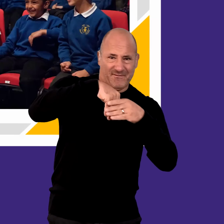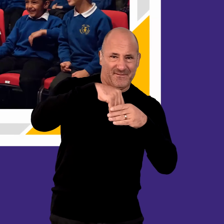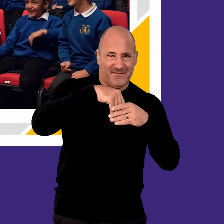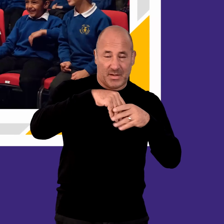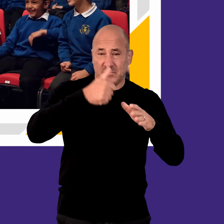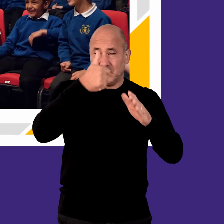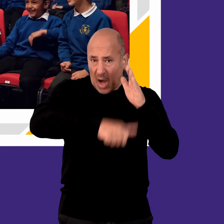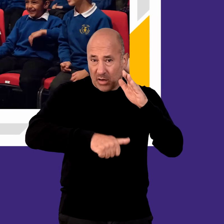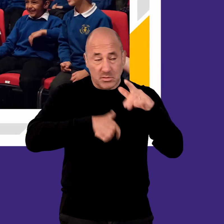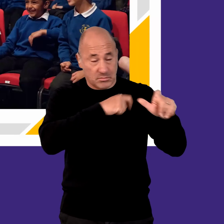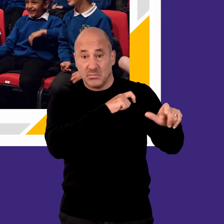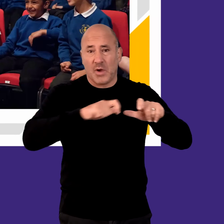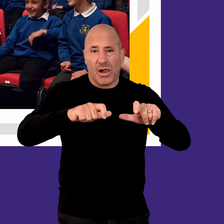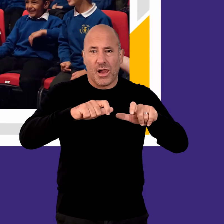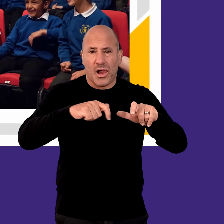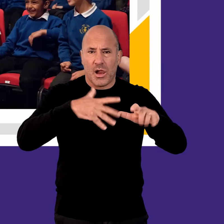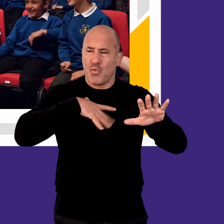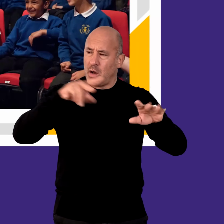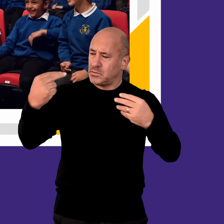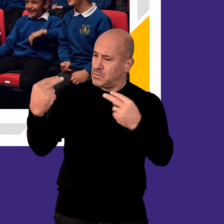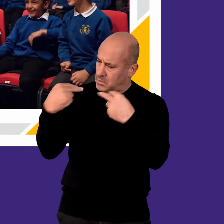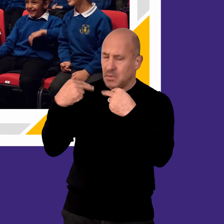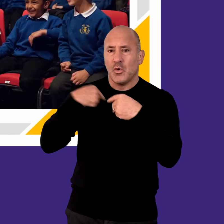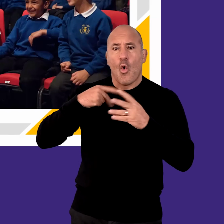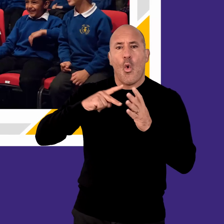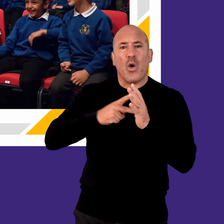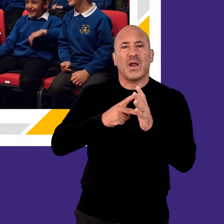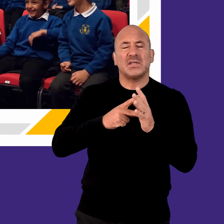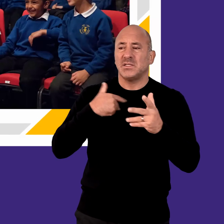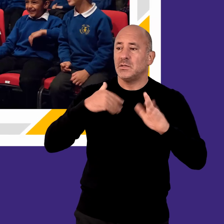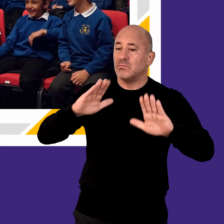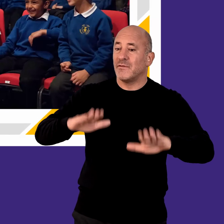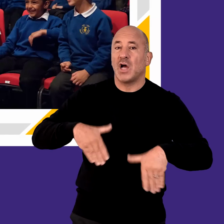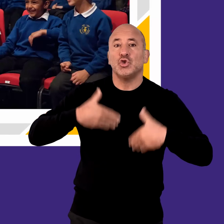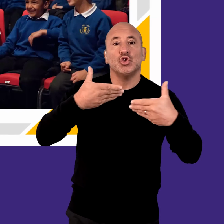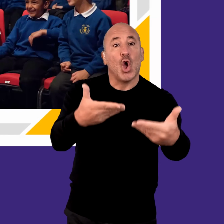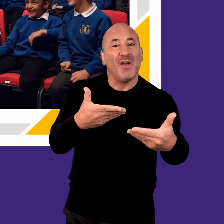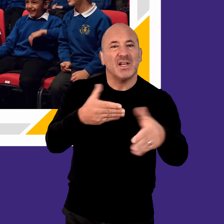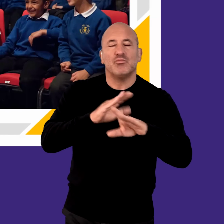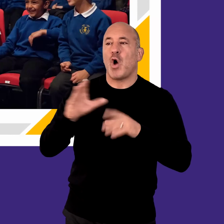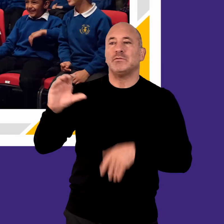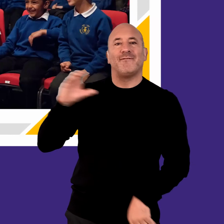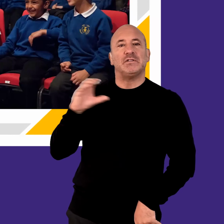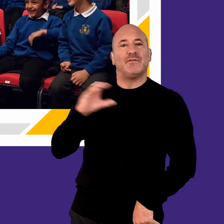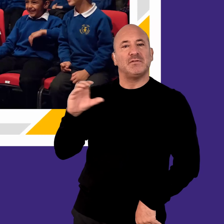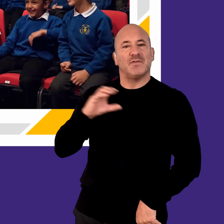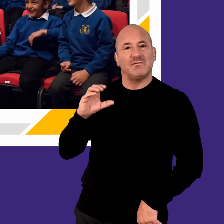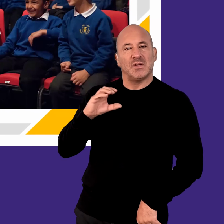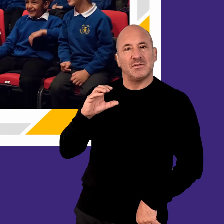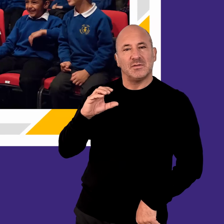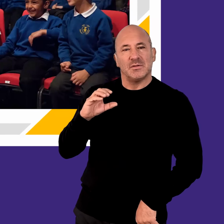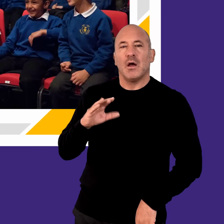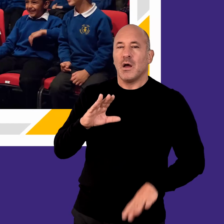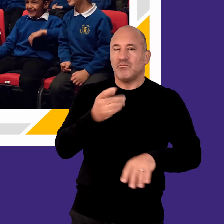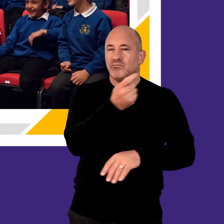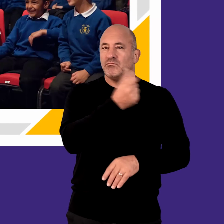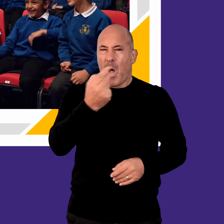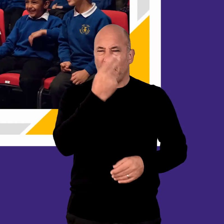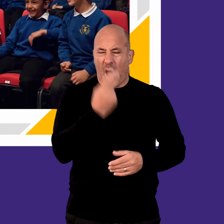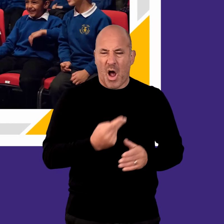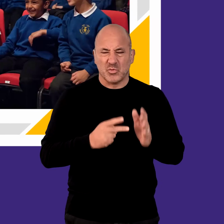umbrella organisation, and were quite active in that at the beginning and have continued to be, is that we wanted to be seen as an organisation that was providing